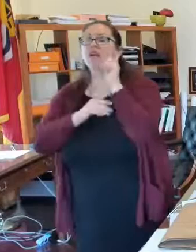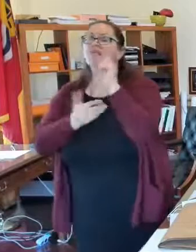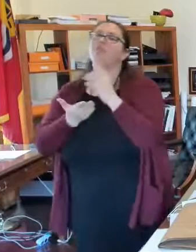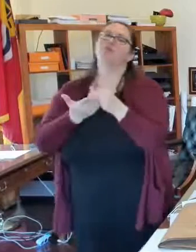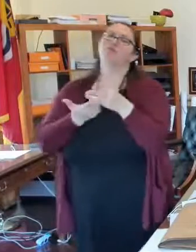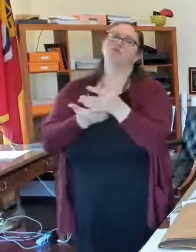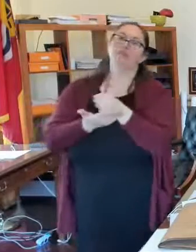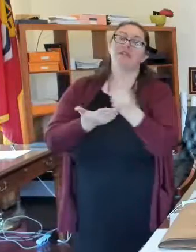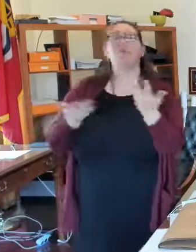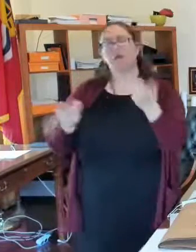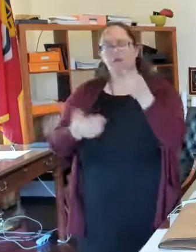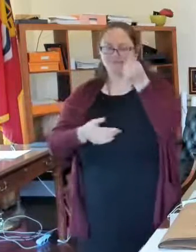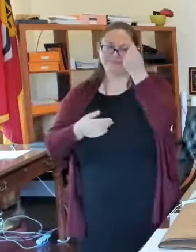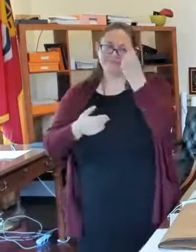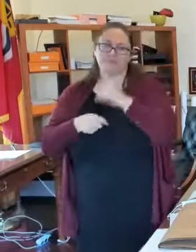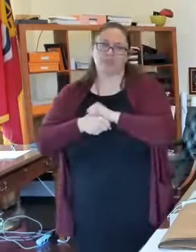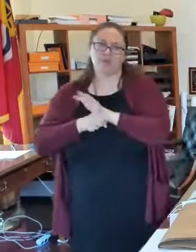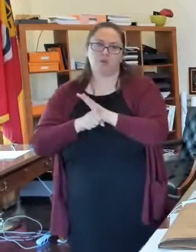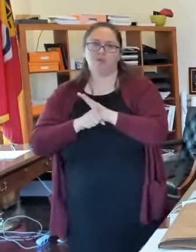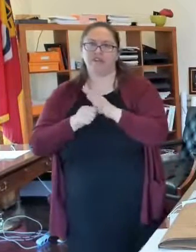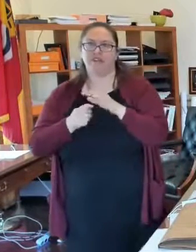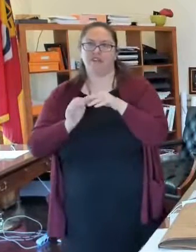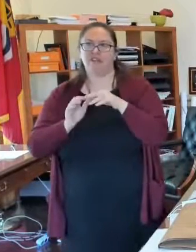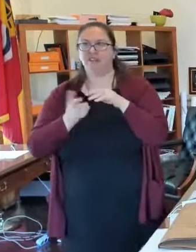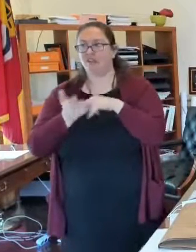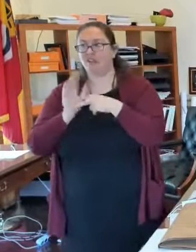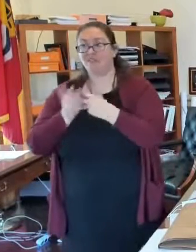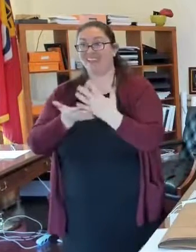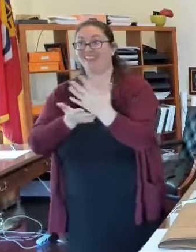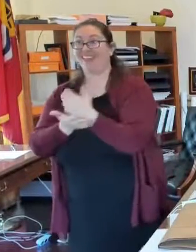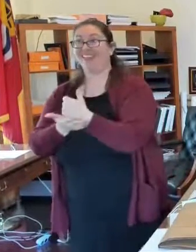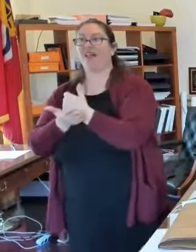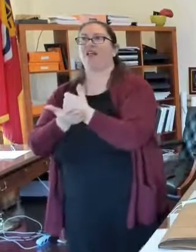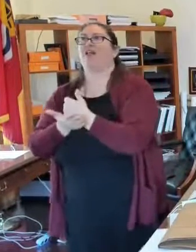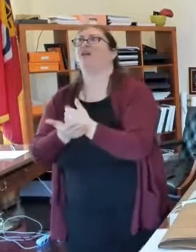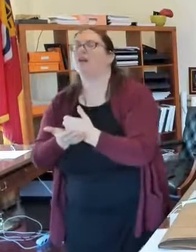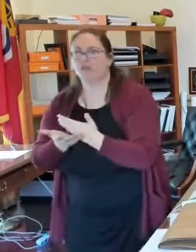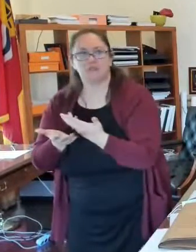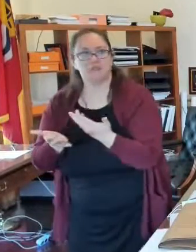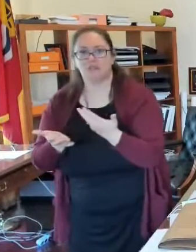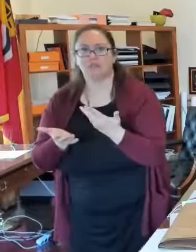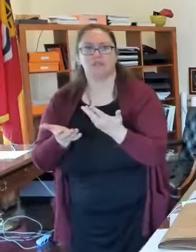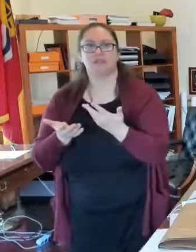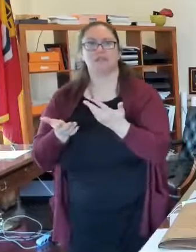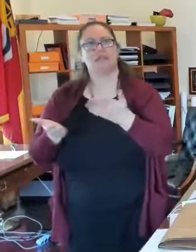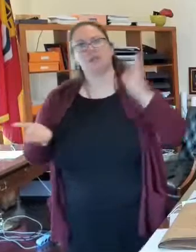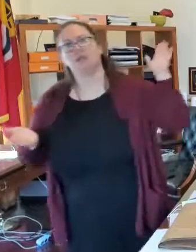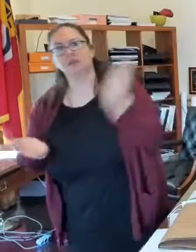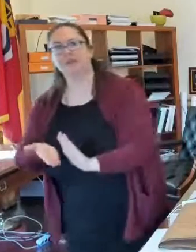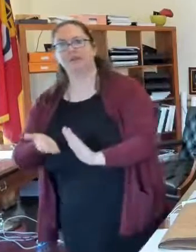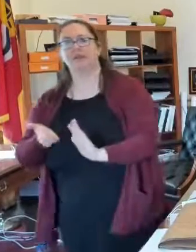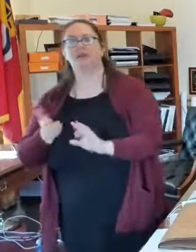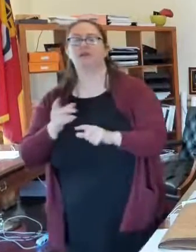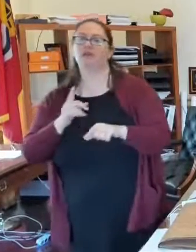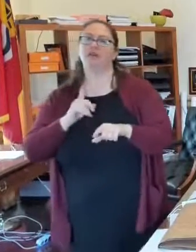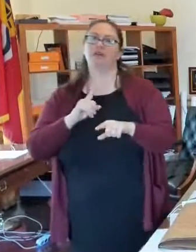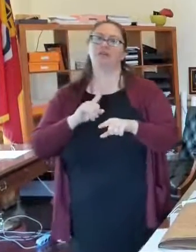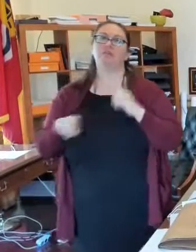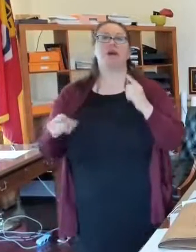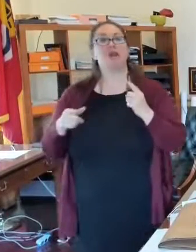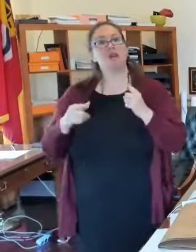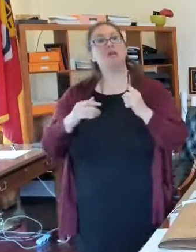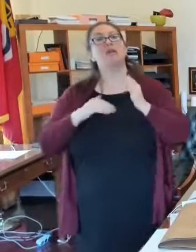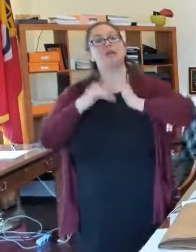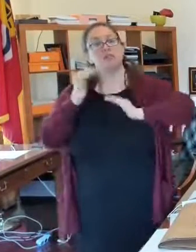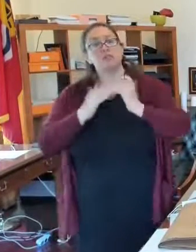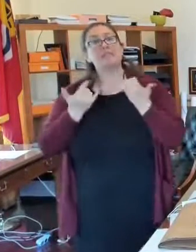COVID has just put that in the ditch. But the good news is that construction is continuing. People are still